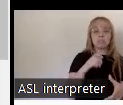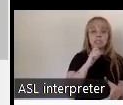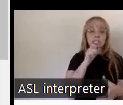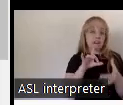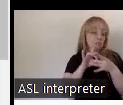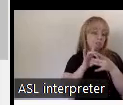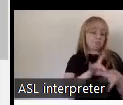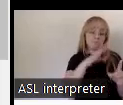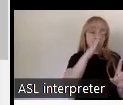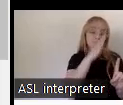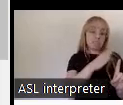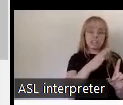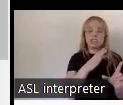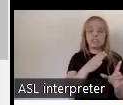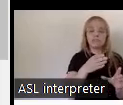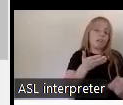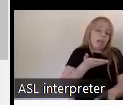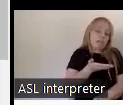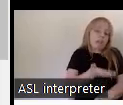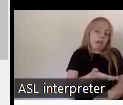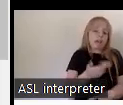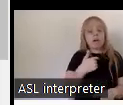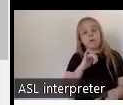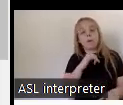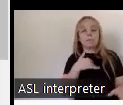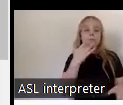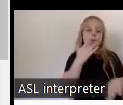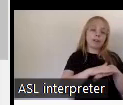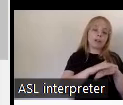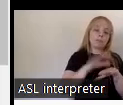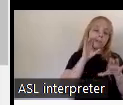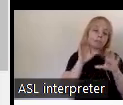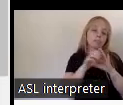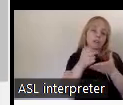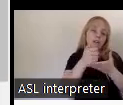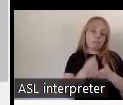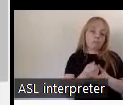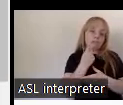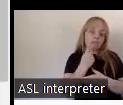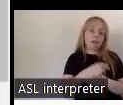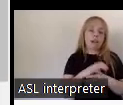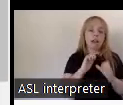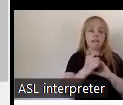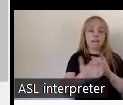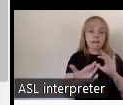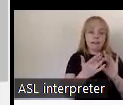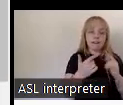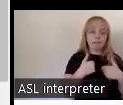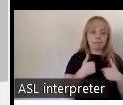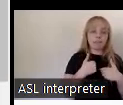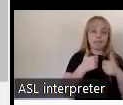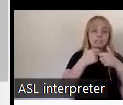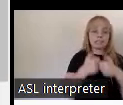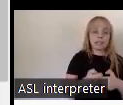vault activities. I prefer English. Pictures help me understand. How to reach me. Please contact me